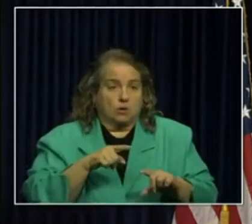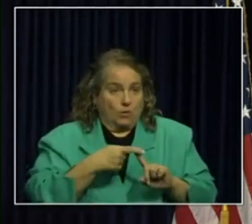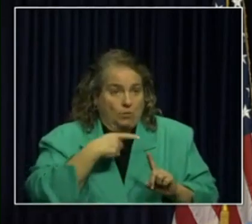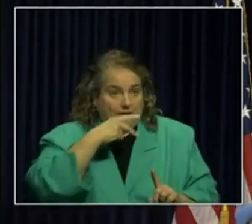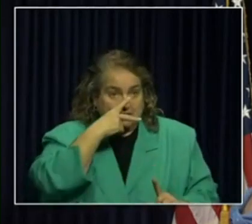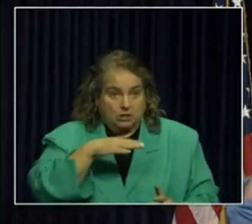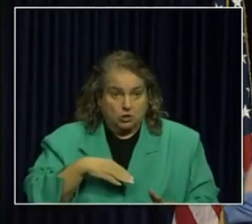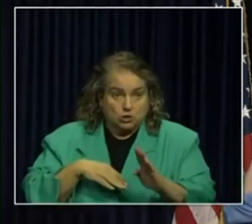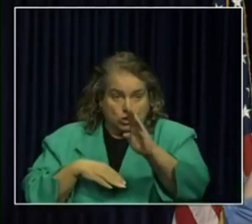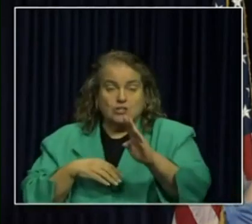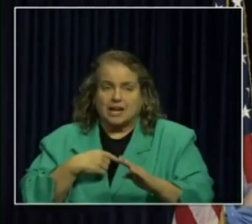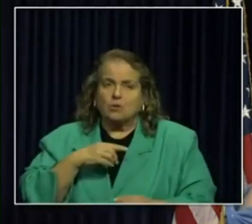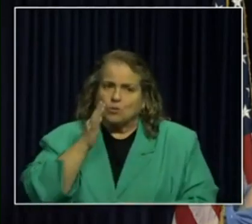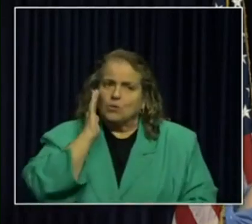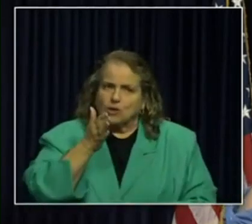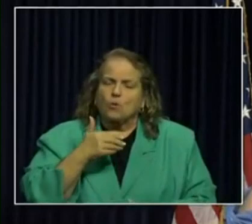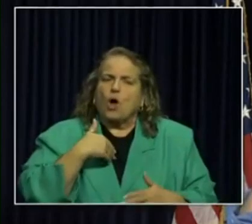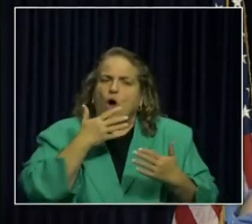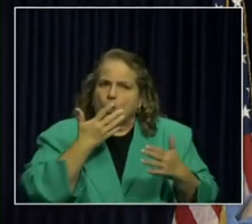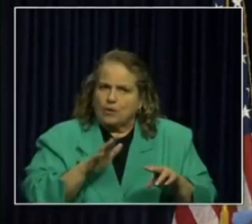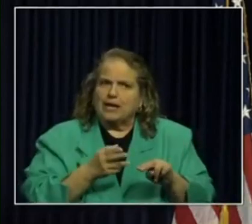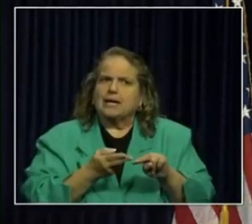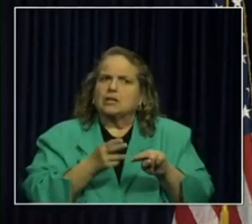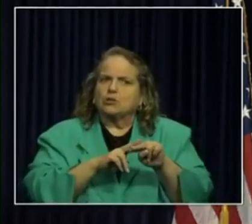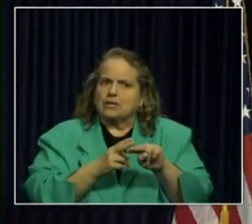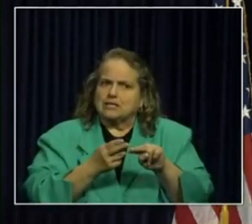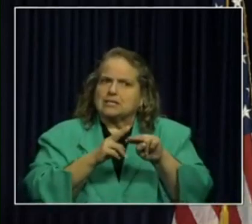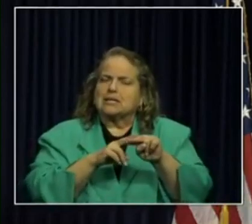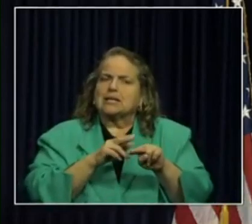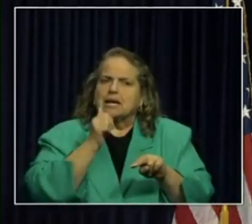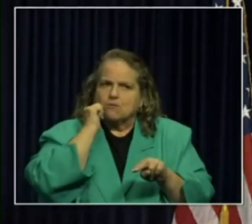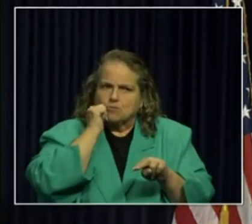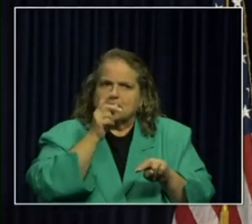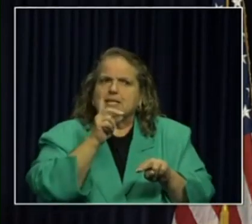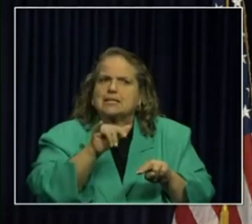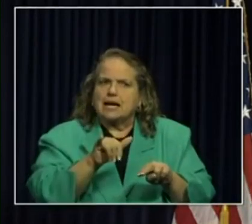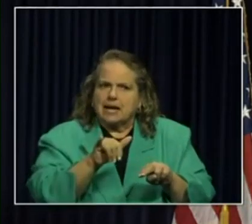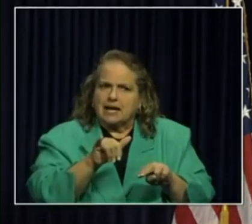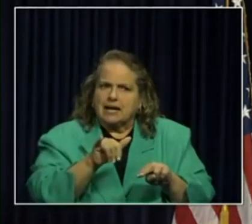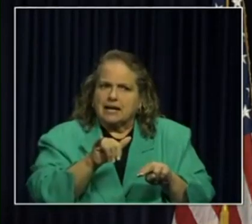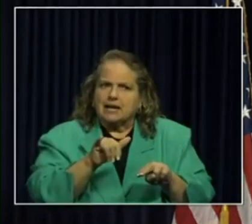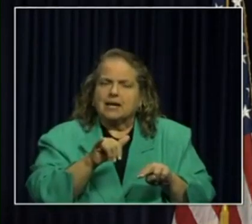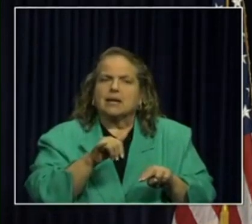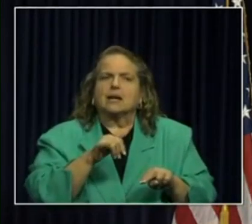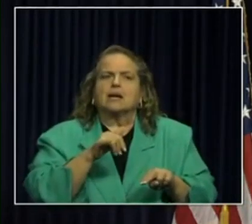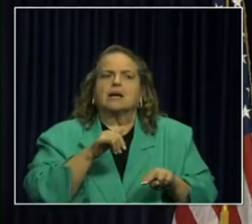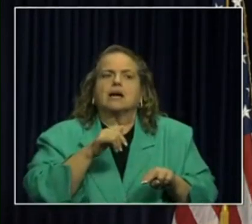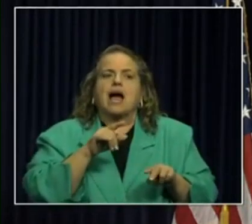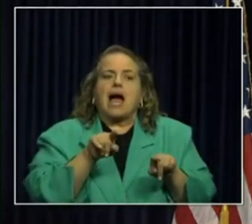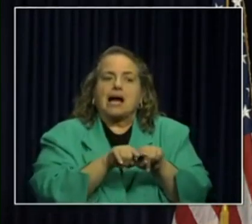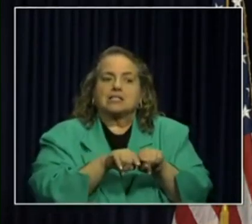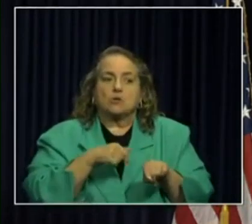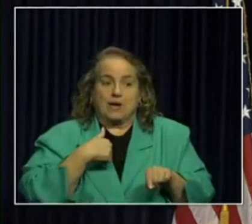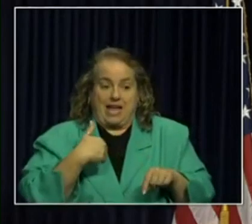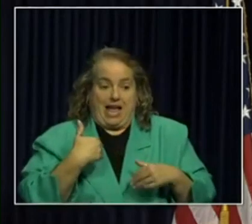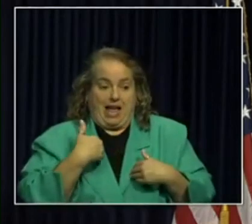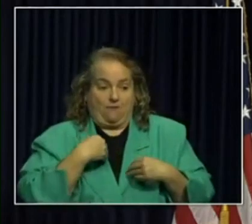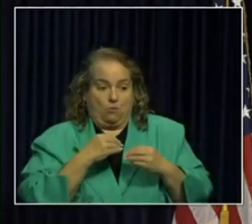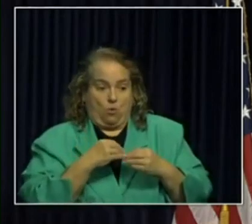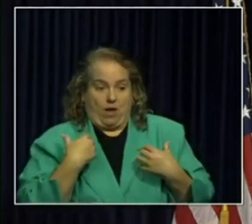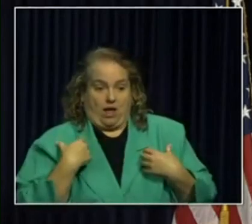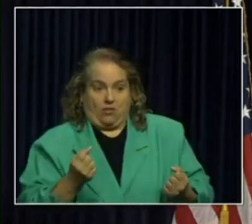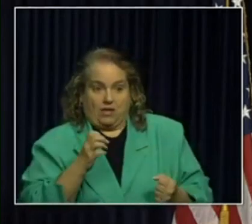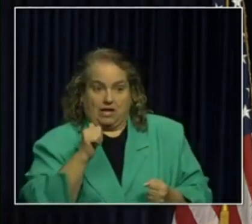will, we are already increasing day by day, that we have the healthcare capacity to help